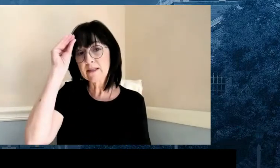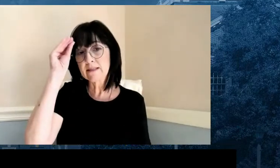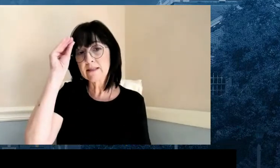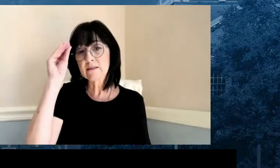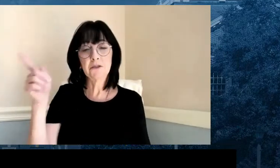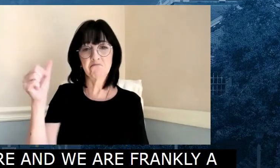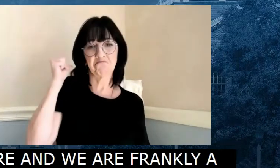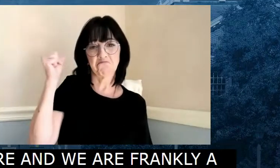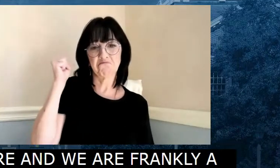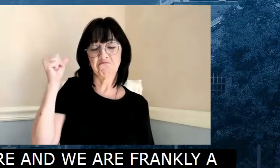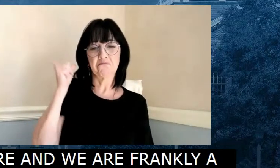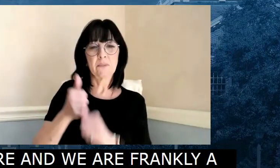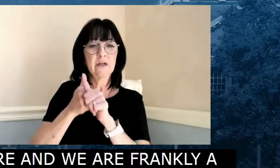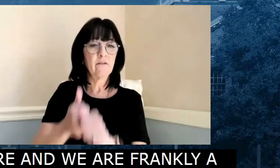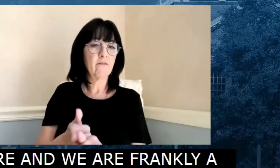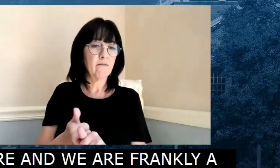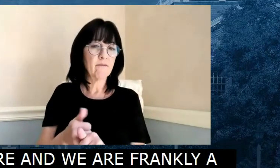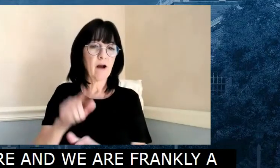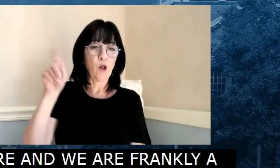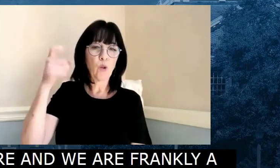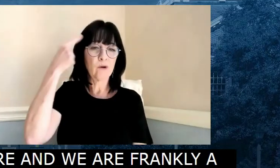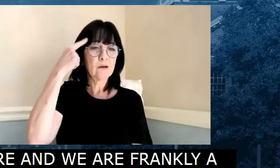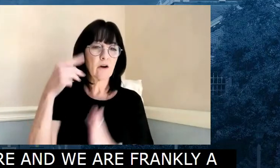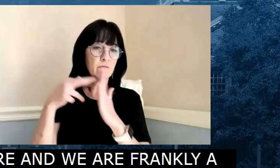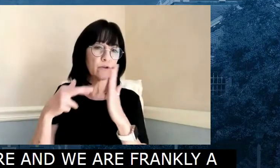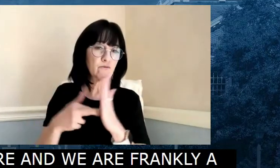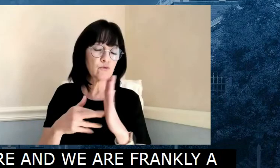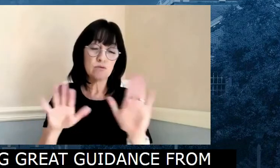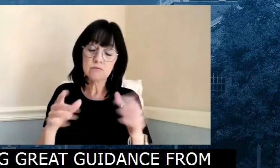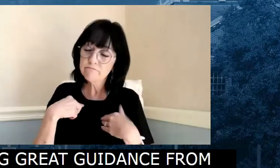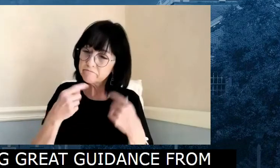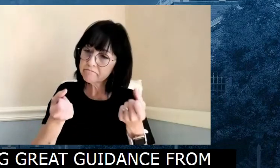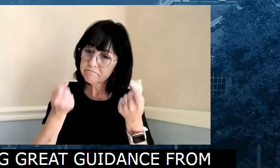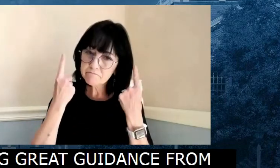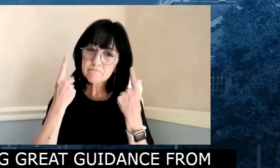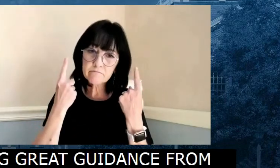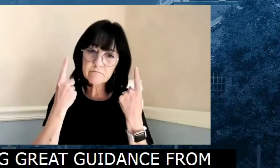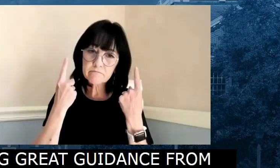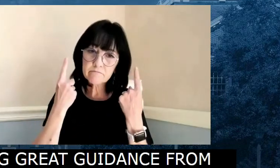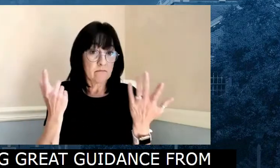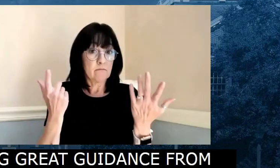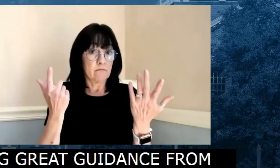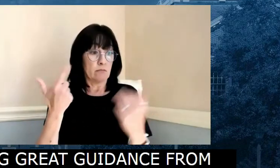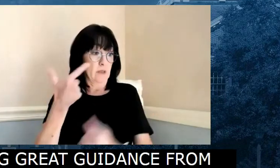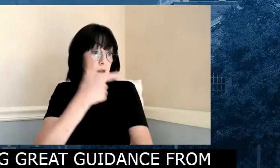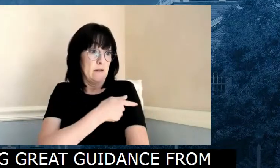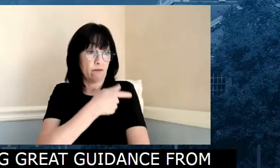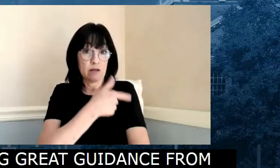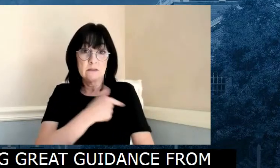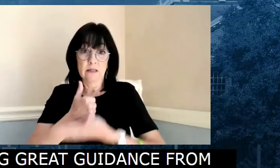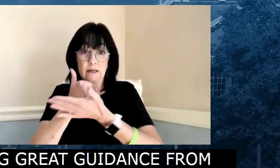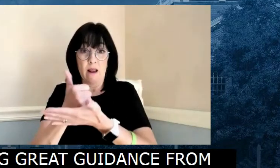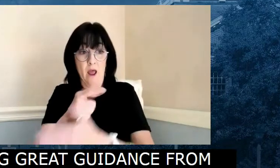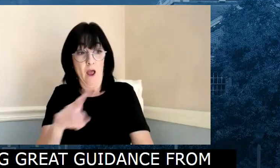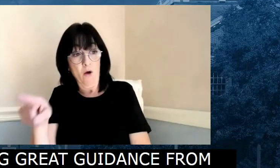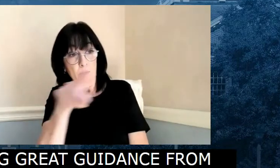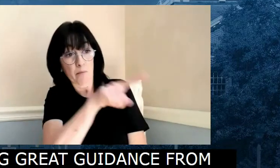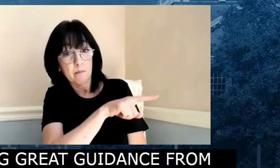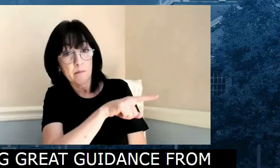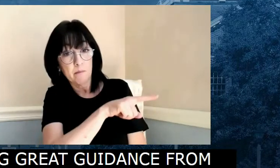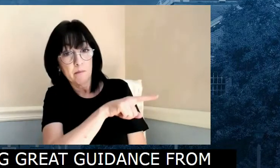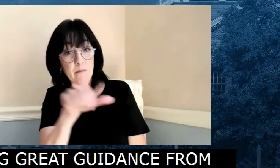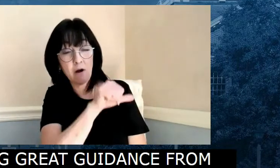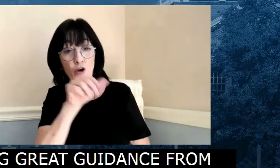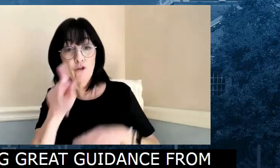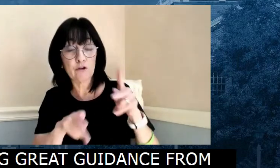been getting great guidance from them. It's a really good thing that the vaccines really help and protect those that are vaccinated. And we know